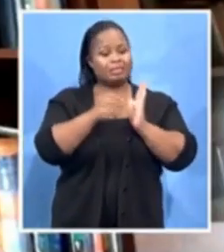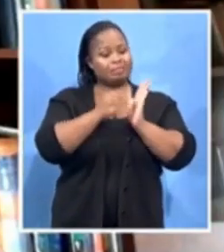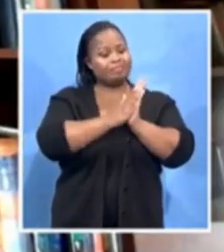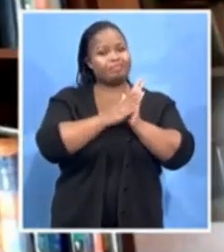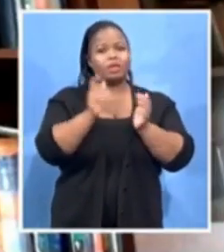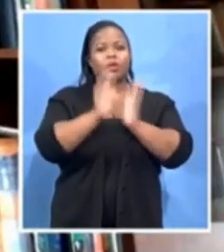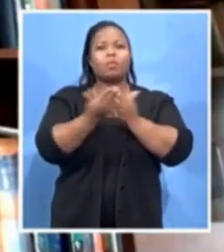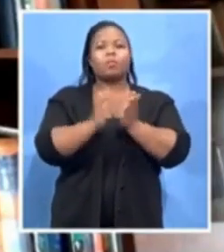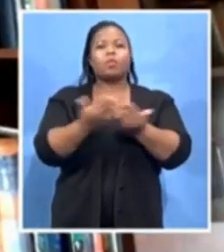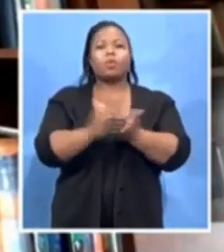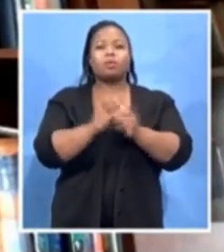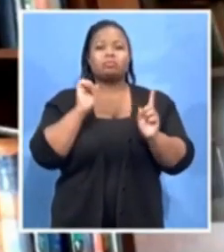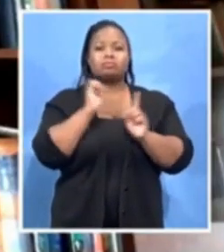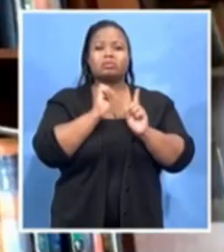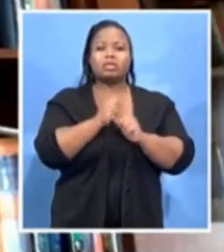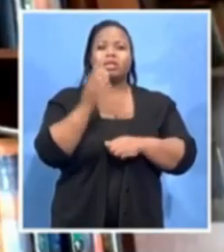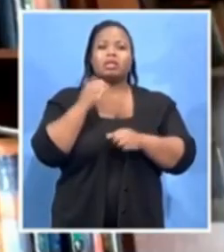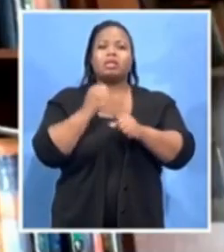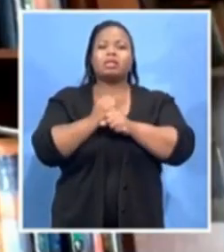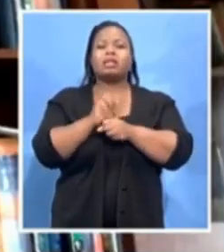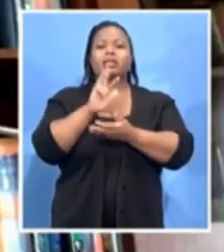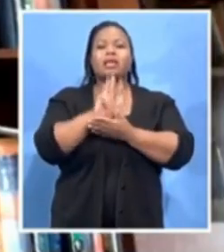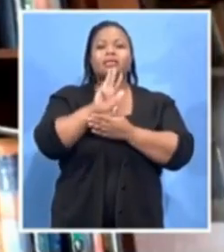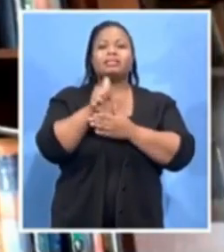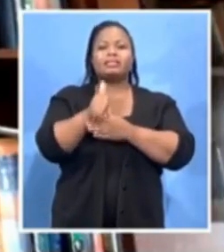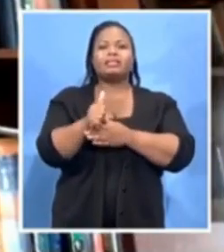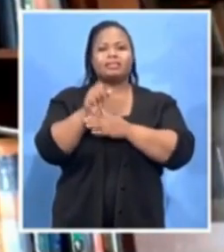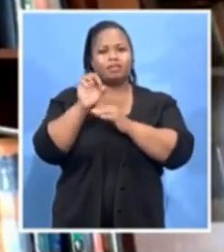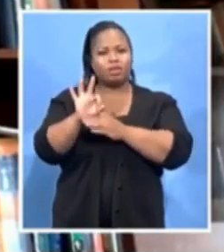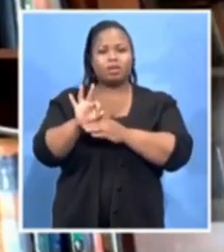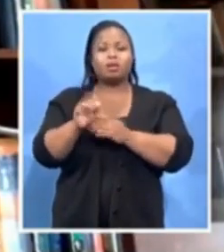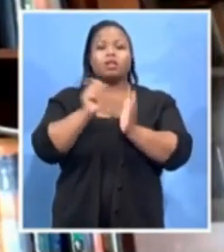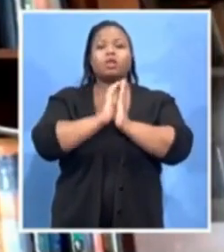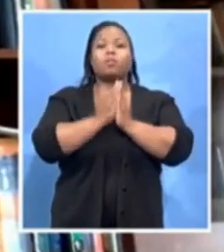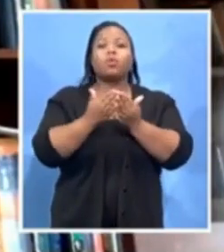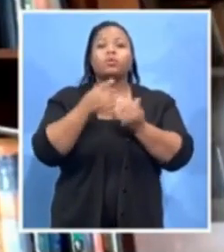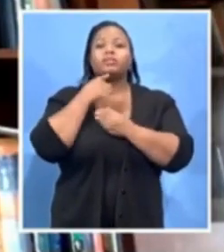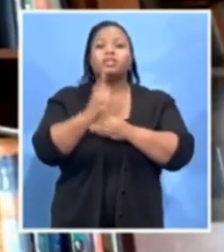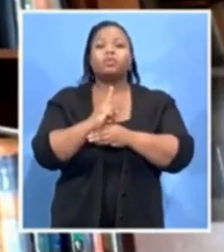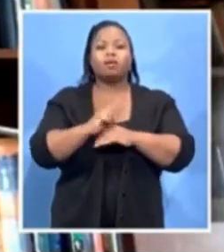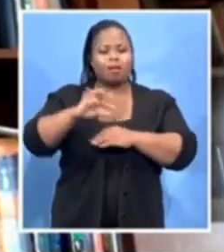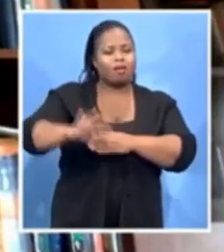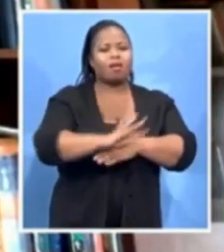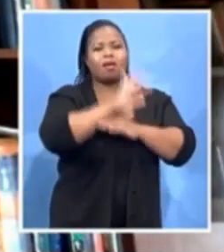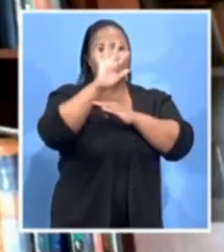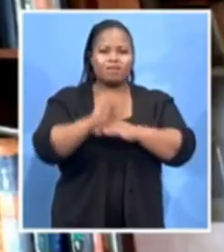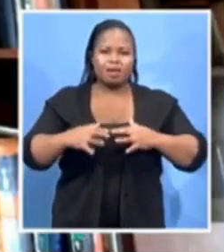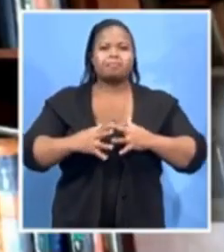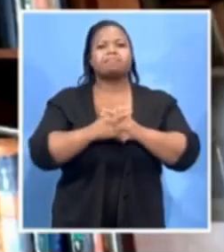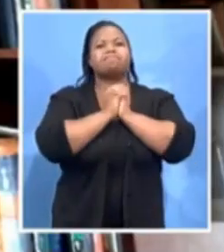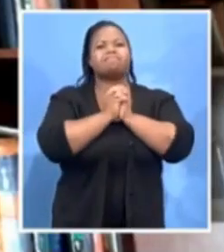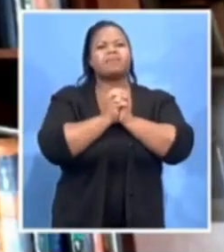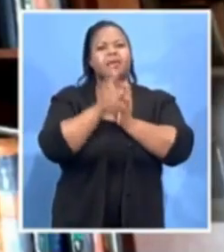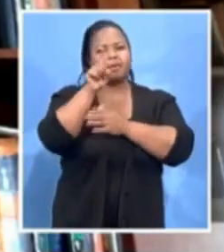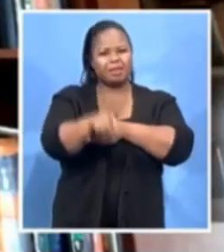1963, Africa Must Unite. And he enters into an arrangement with Ahmed